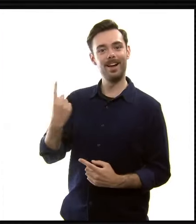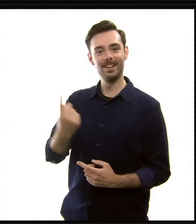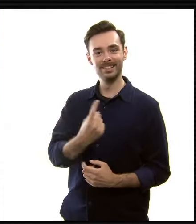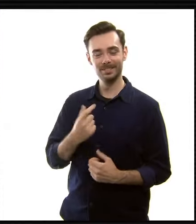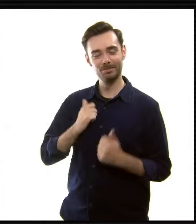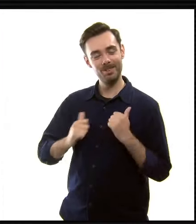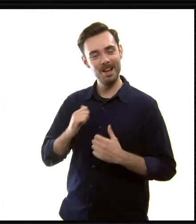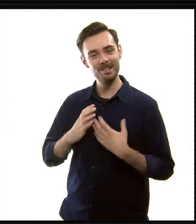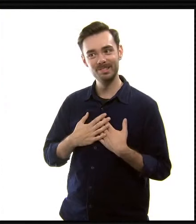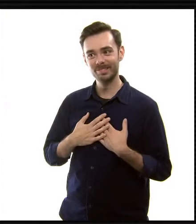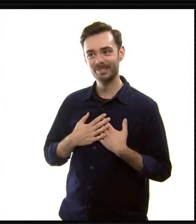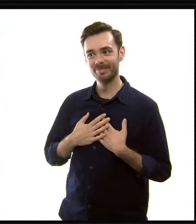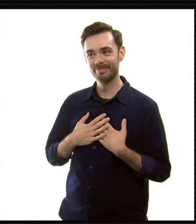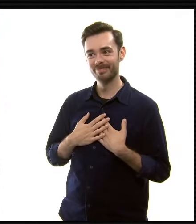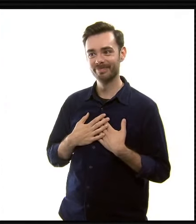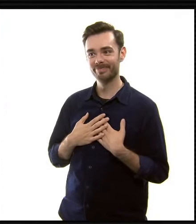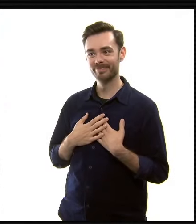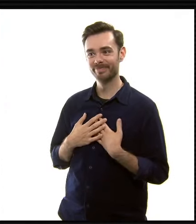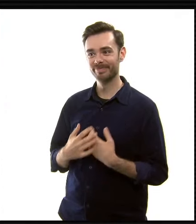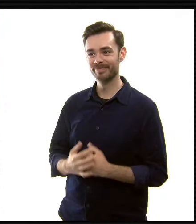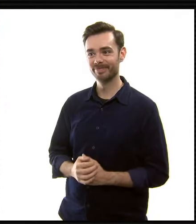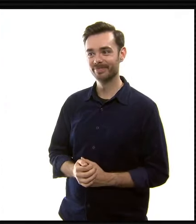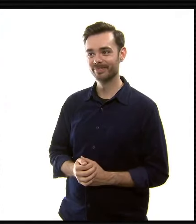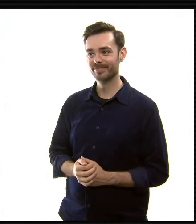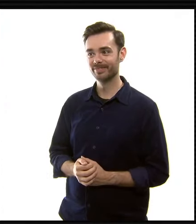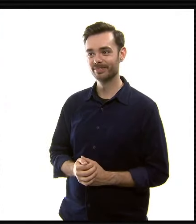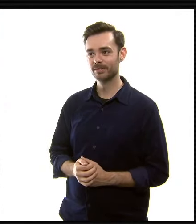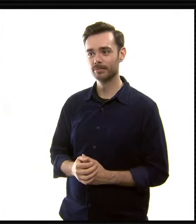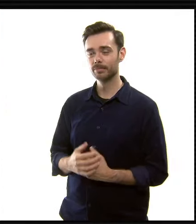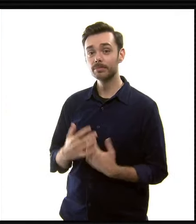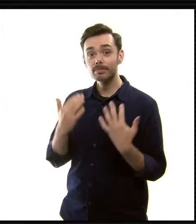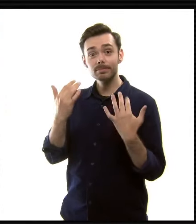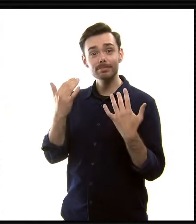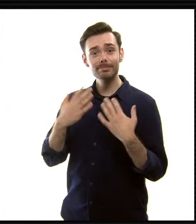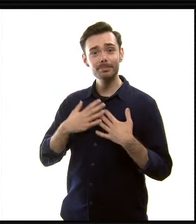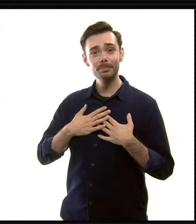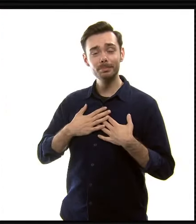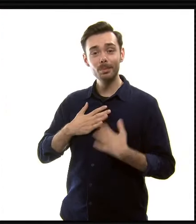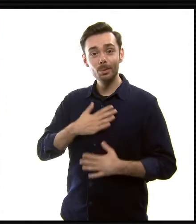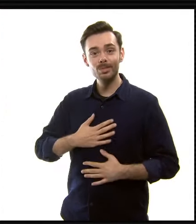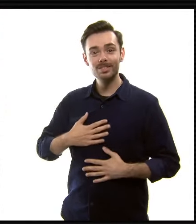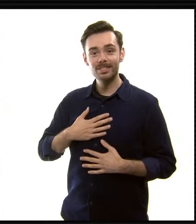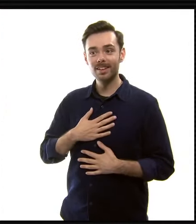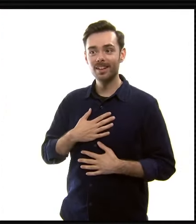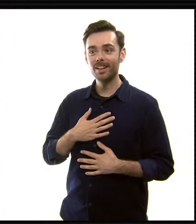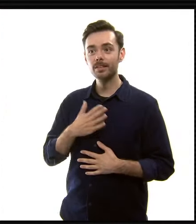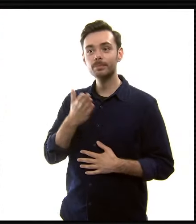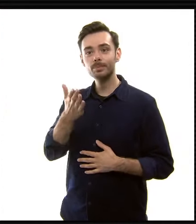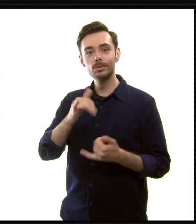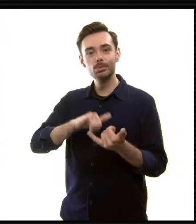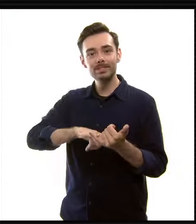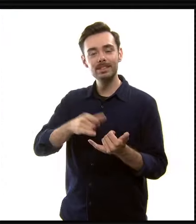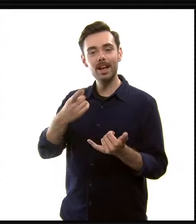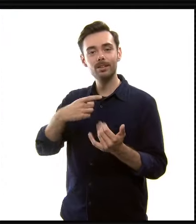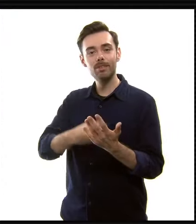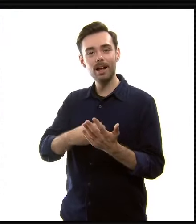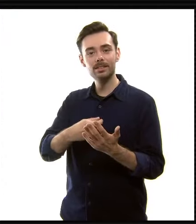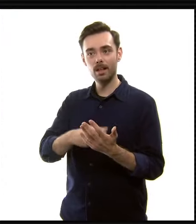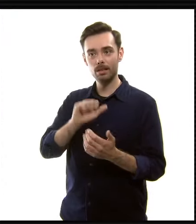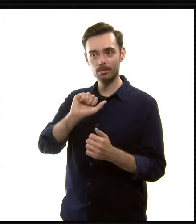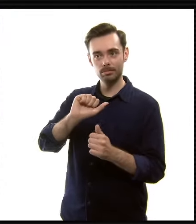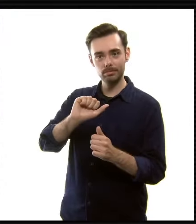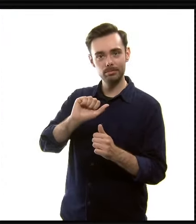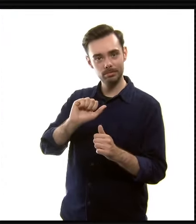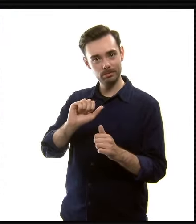continuously turning the cake. It's quite emotional. Sarita and Randall, talk us through your builds. Absolutely.